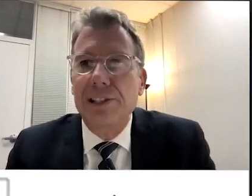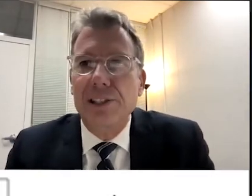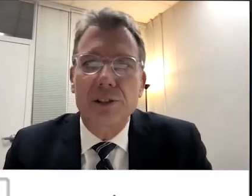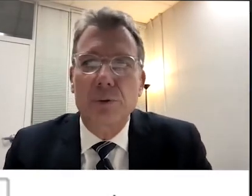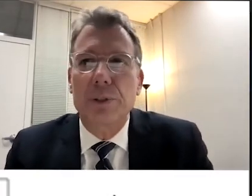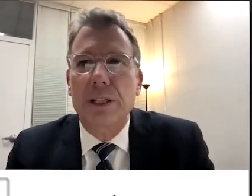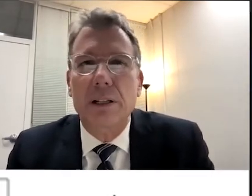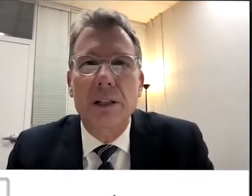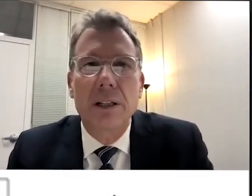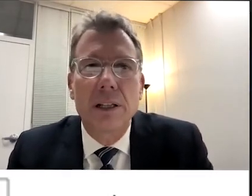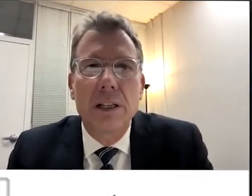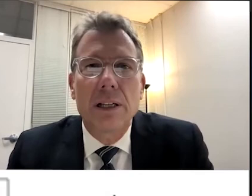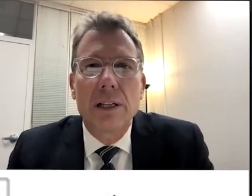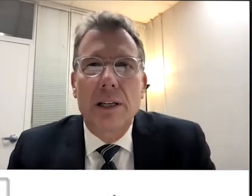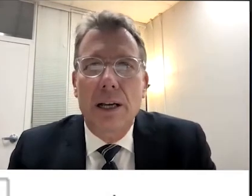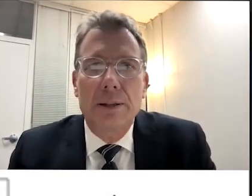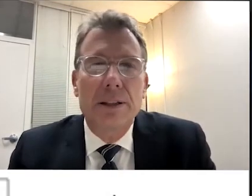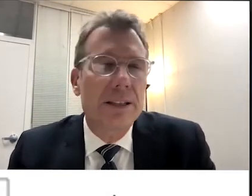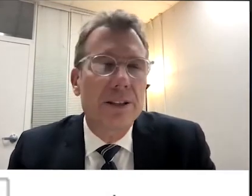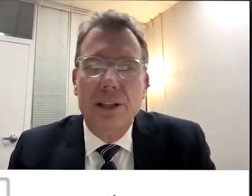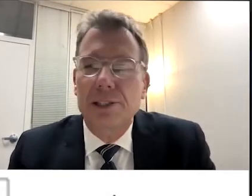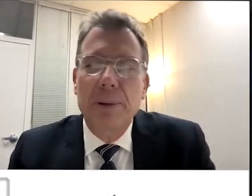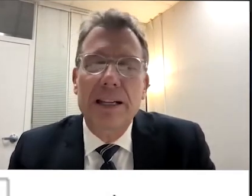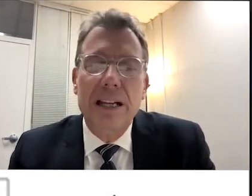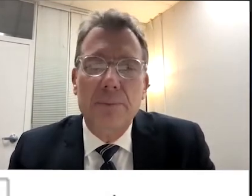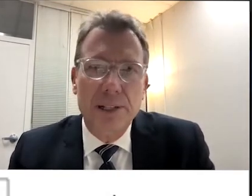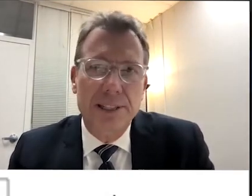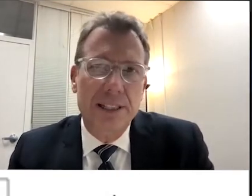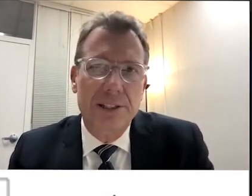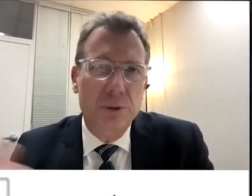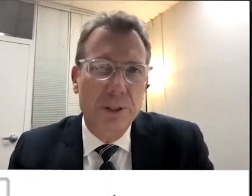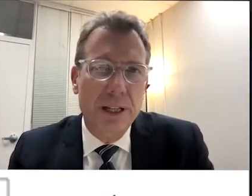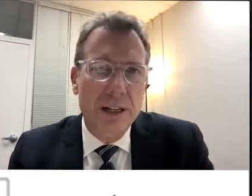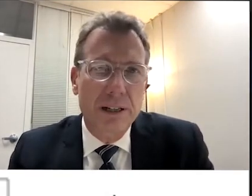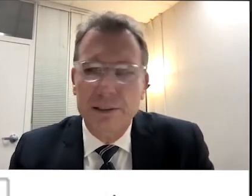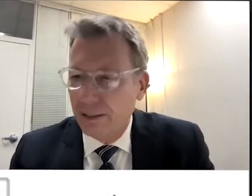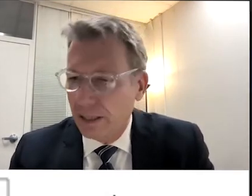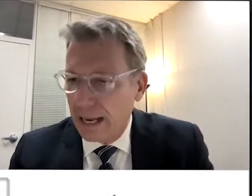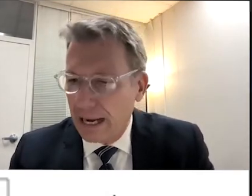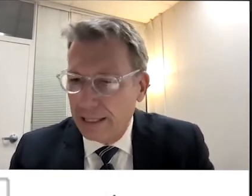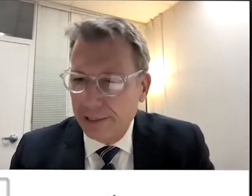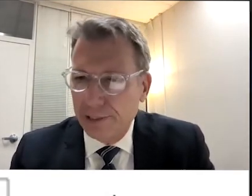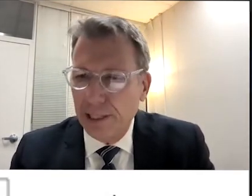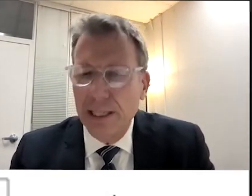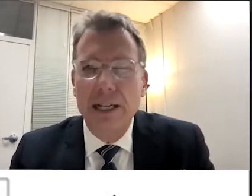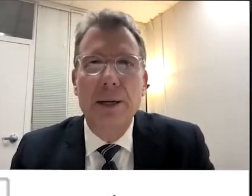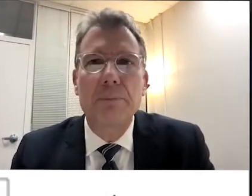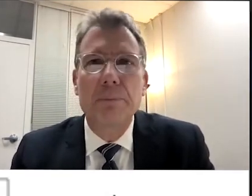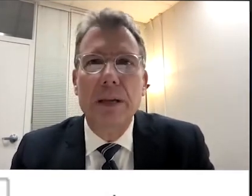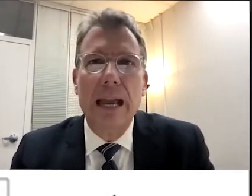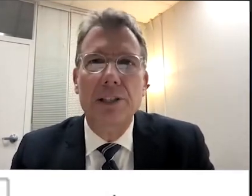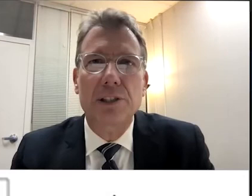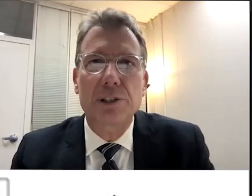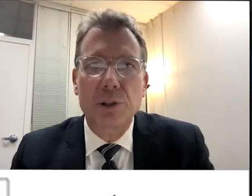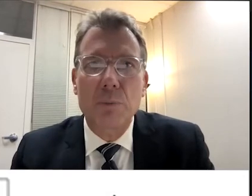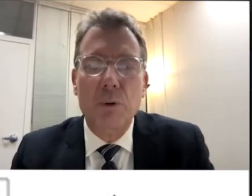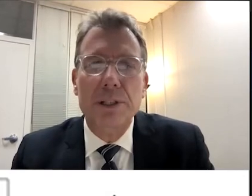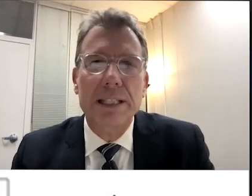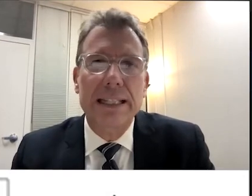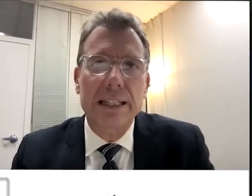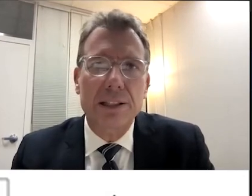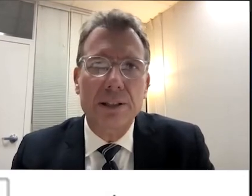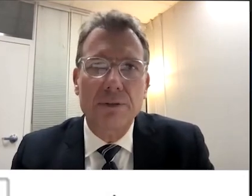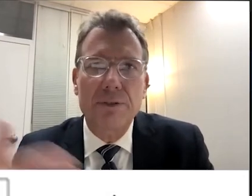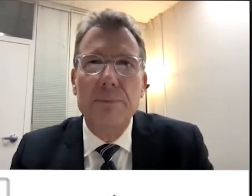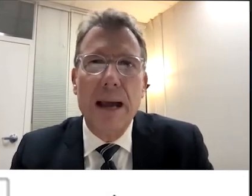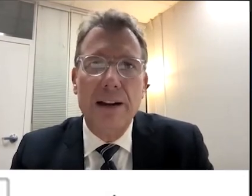and this school year. It's been an unprecedented school year, and it's so important